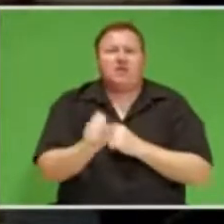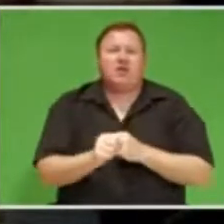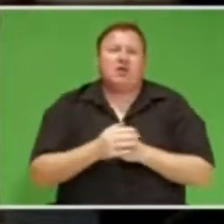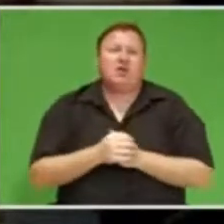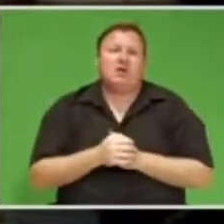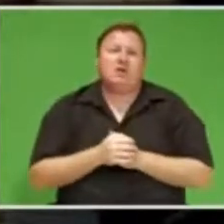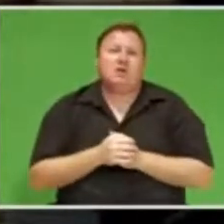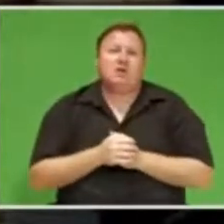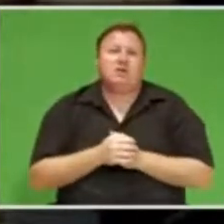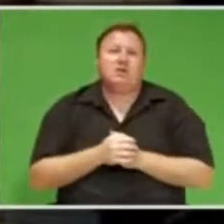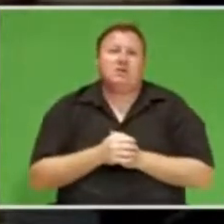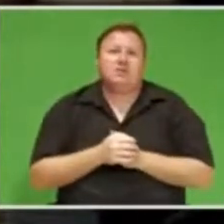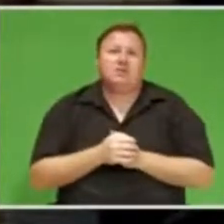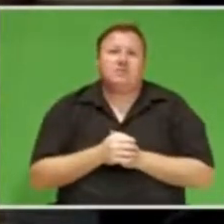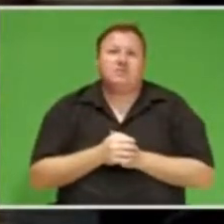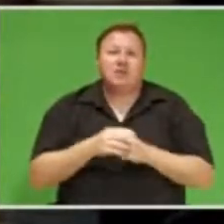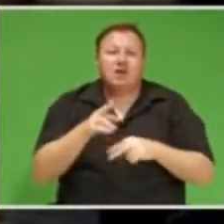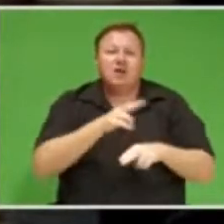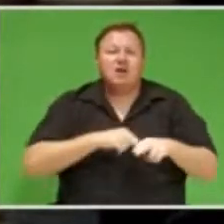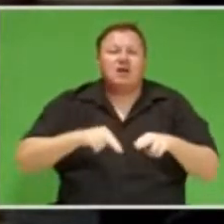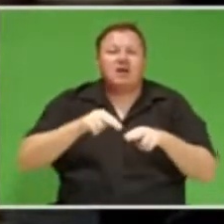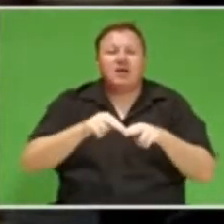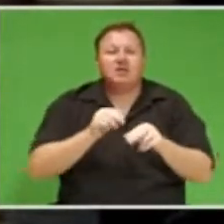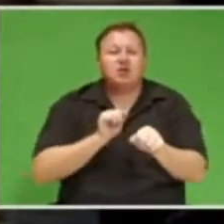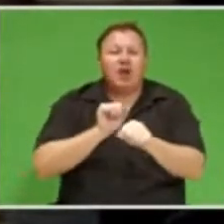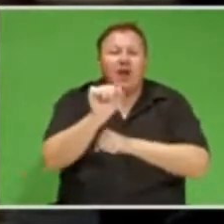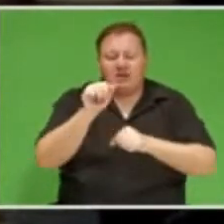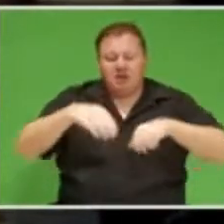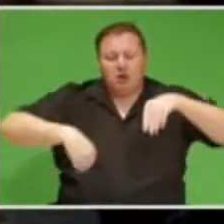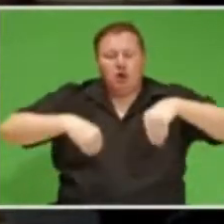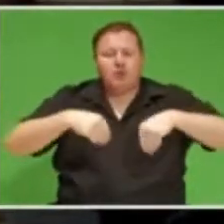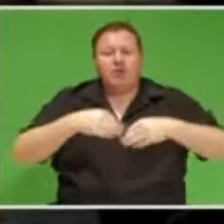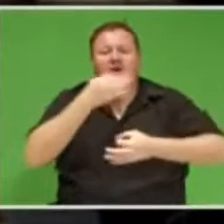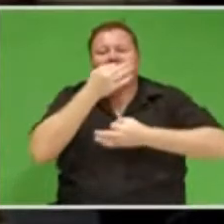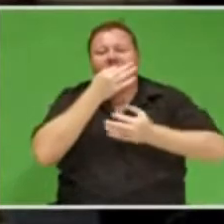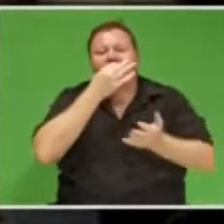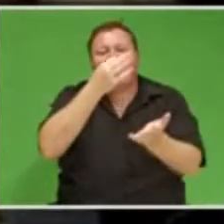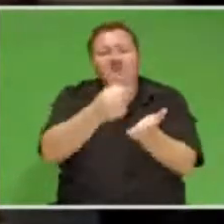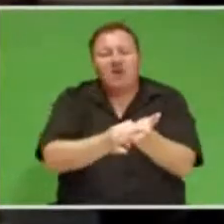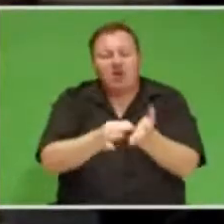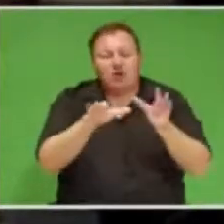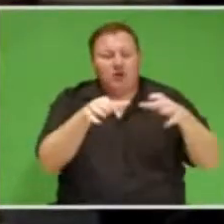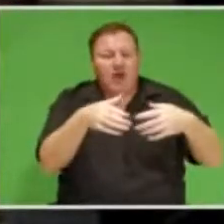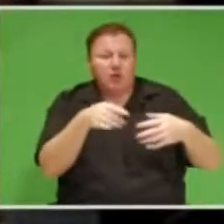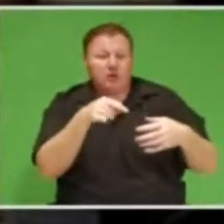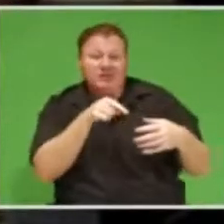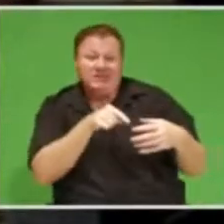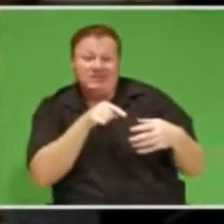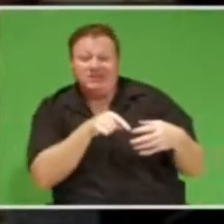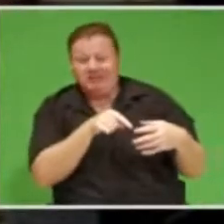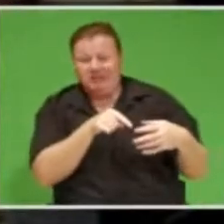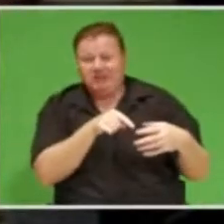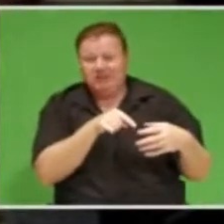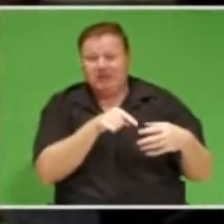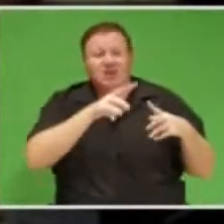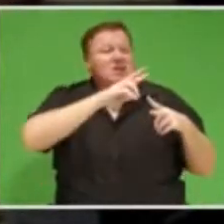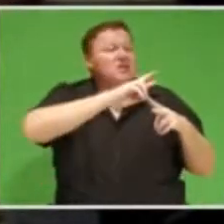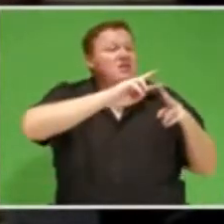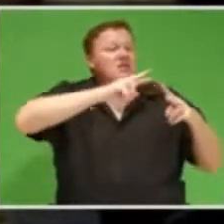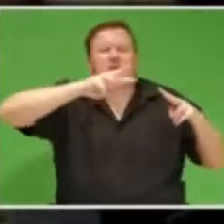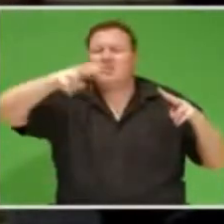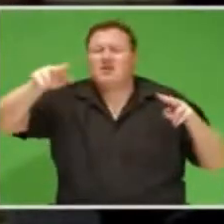The National Anti-Corruption Advisory Council, consisting of people from across